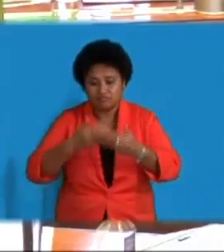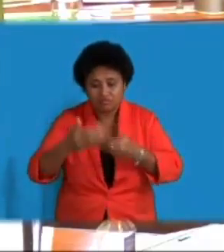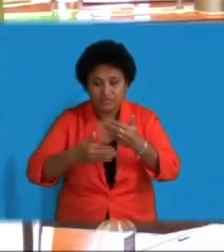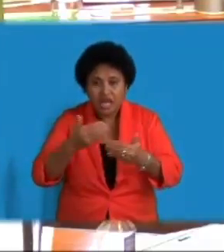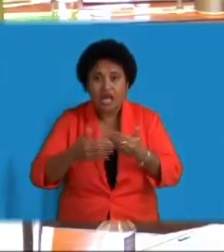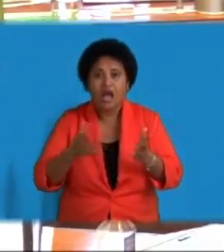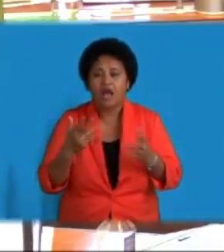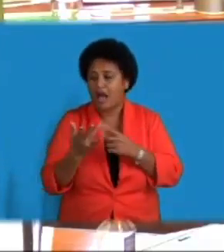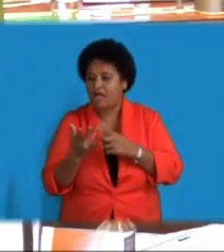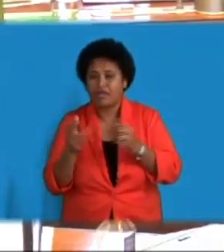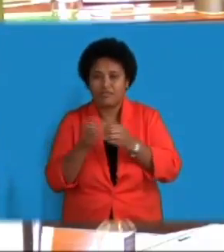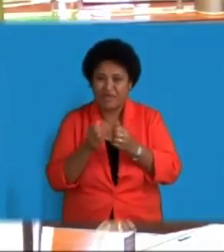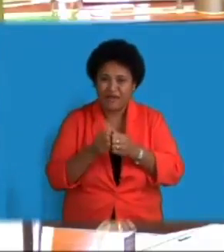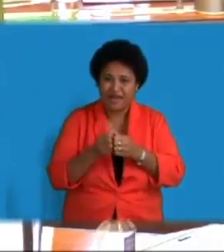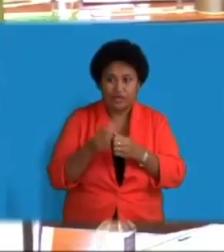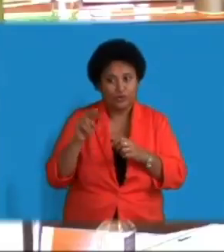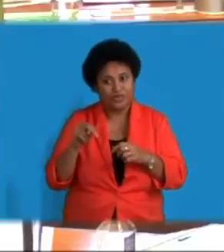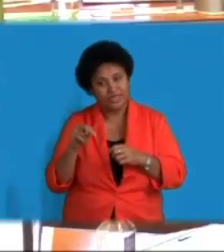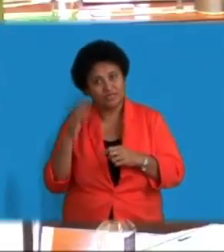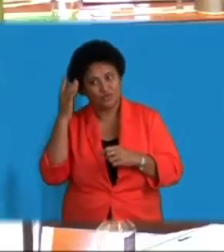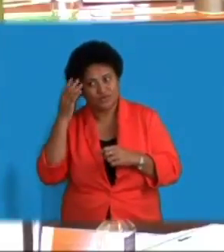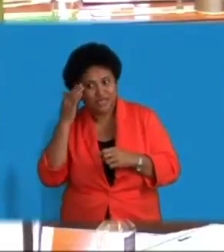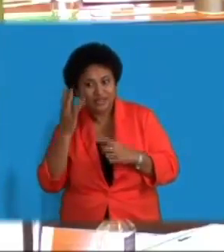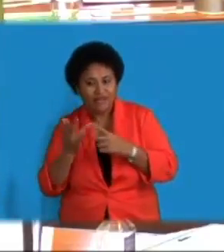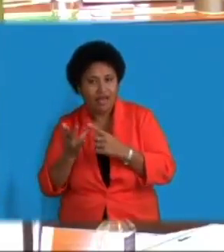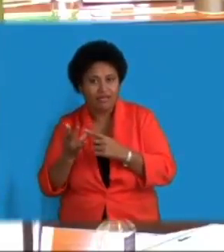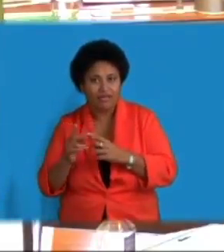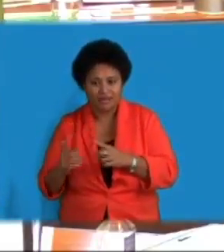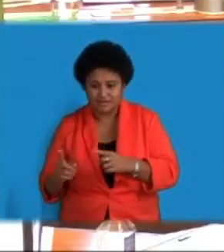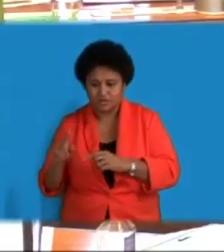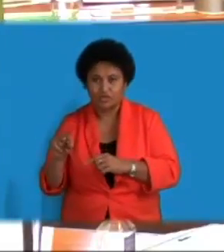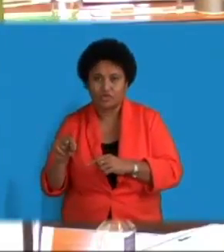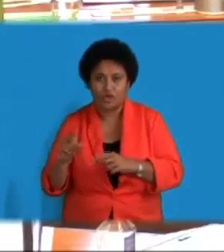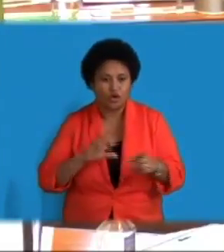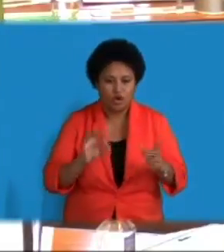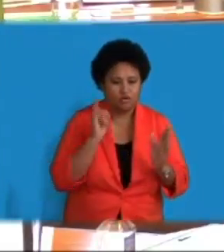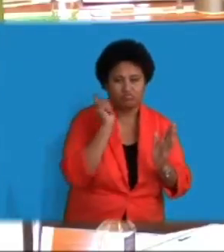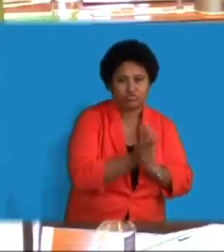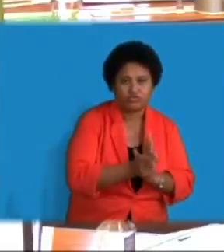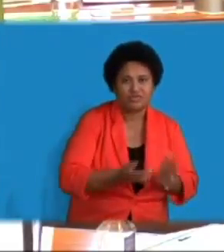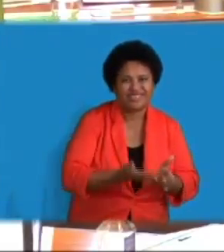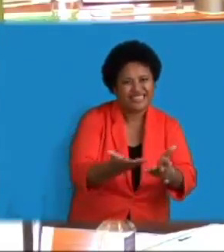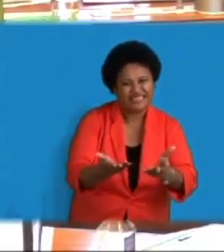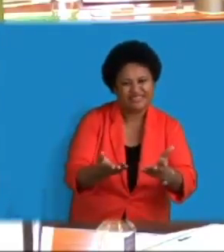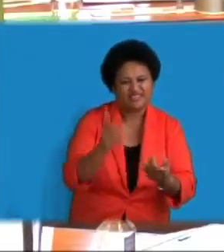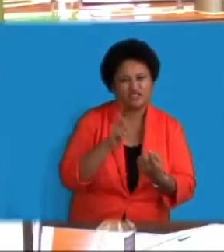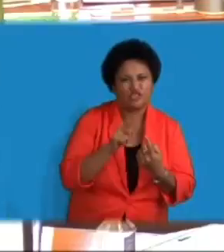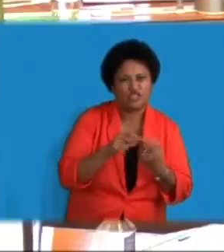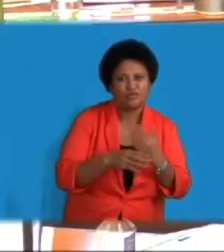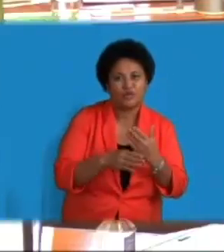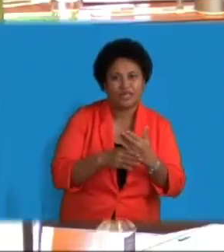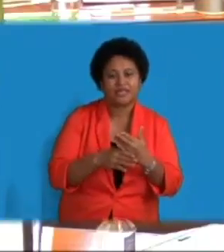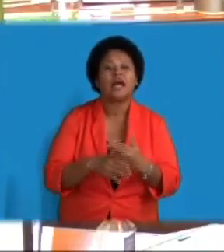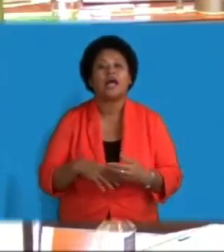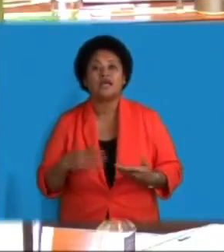documentation? These are issues that need clarification, Madam Speaker, because common sense dictates that one arm of